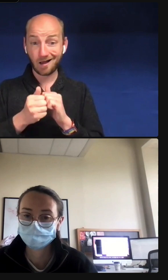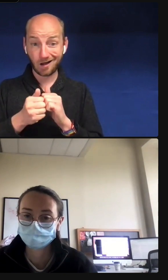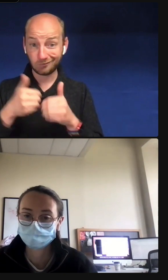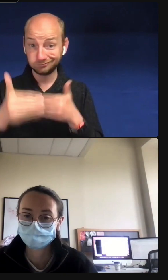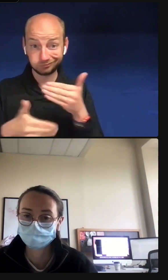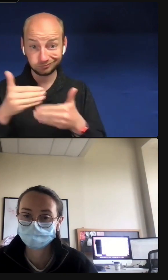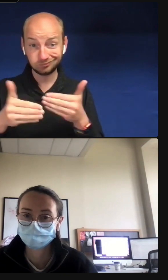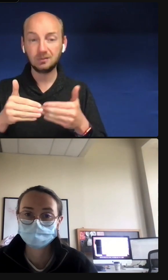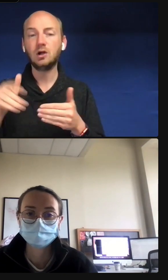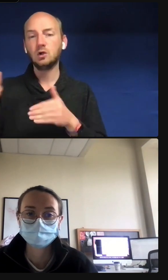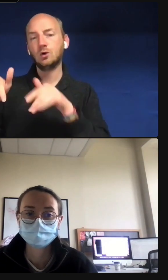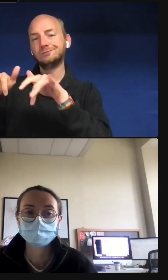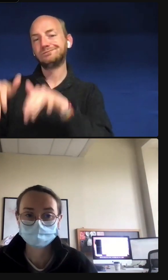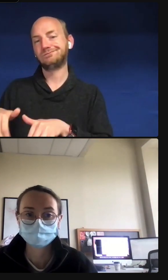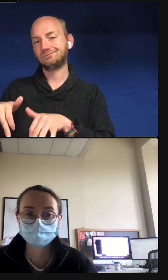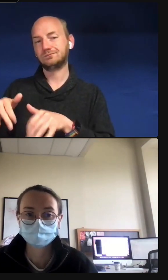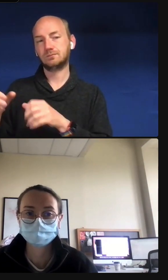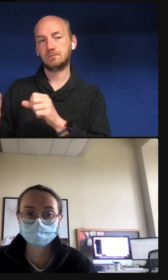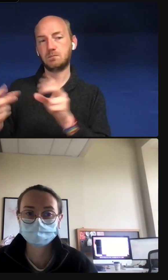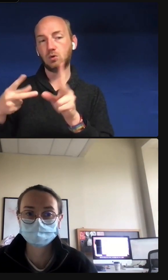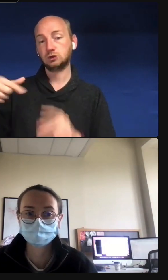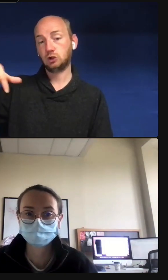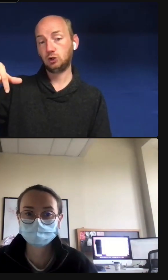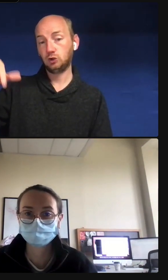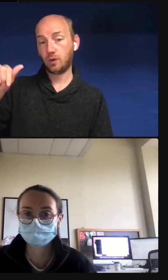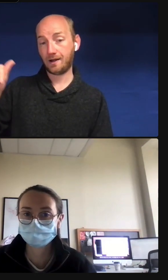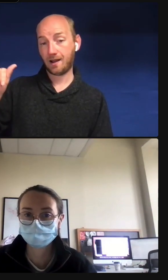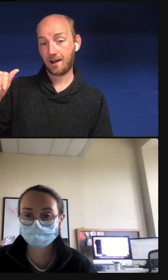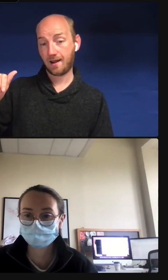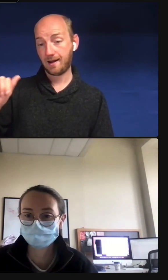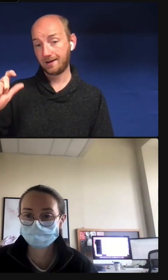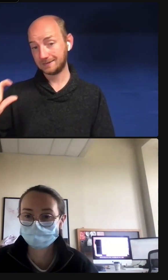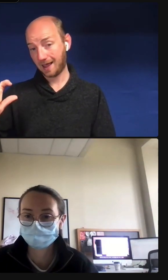tab, and then Erica and I will take turns to read your questions.